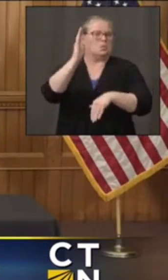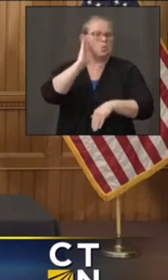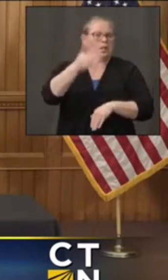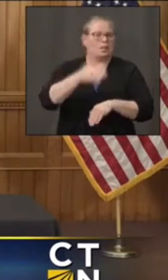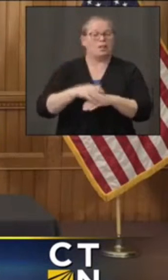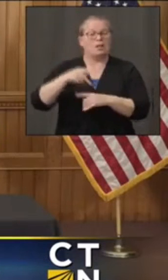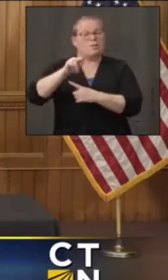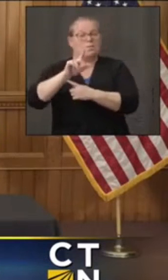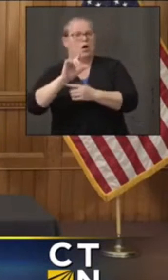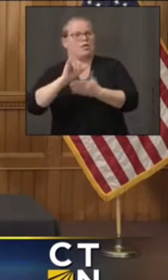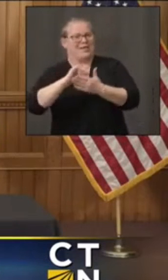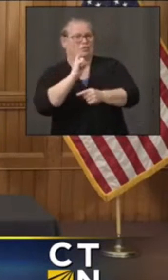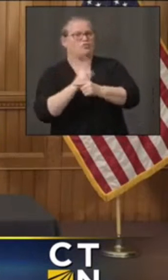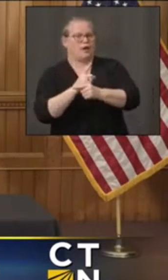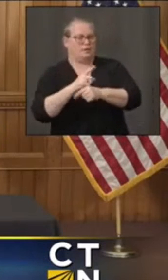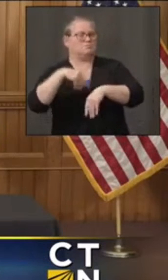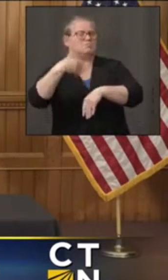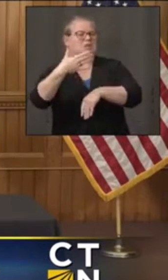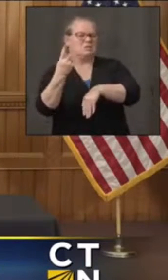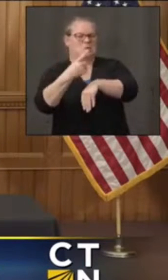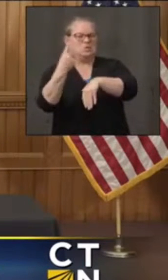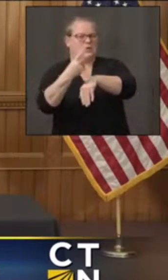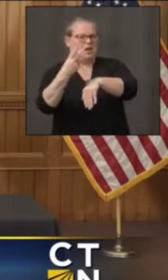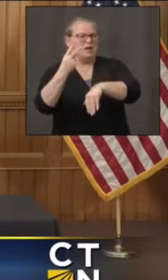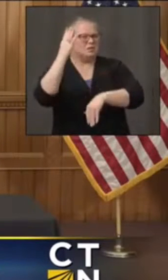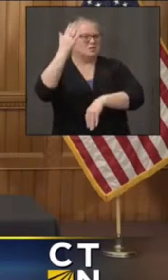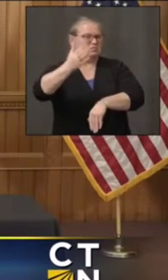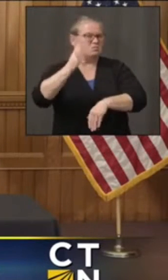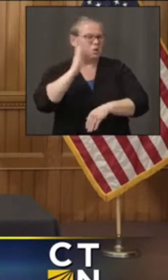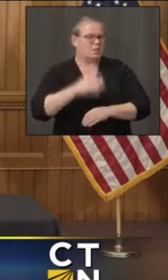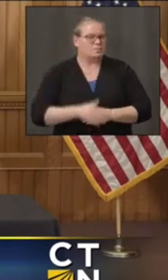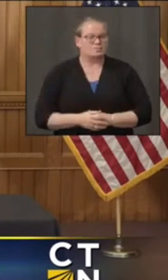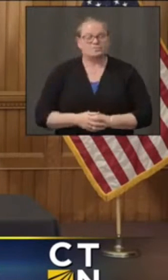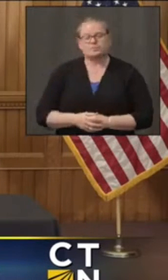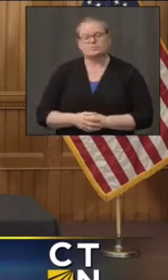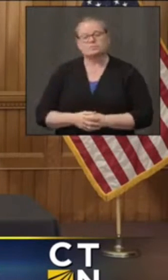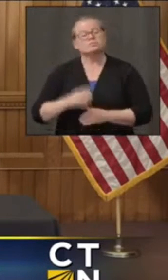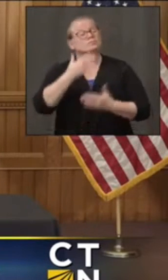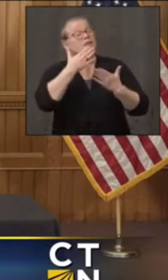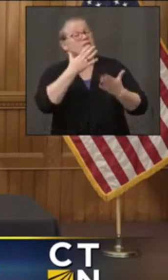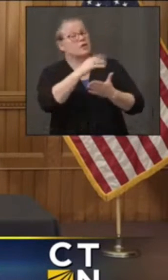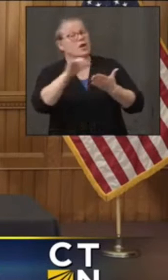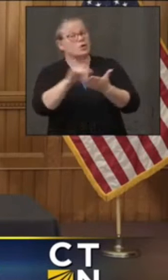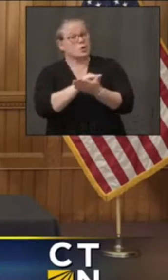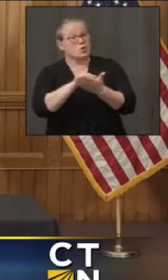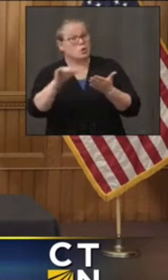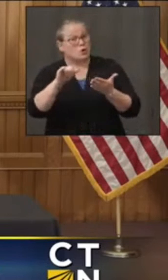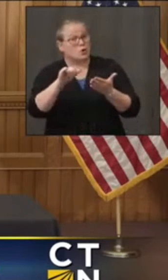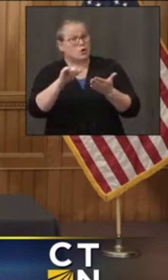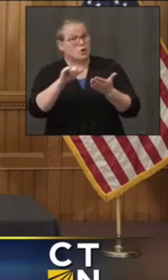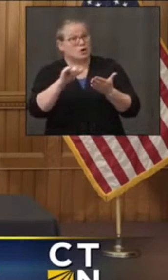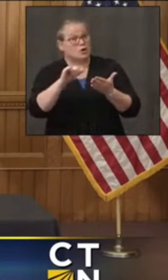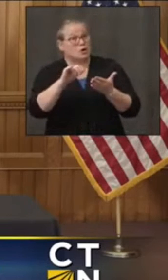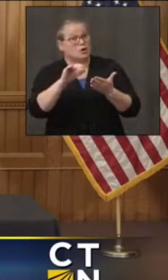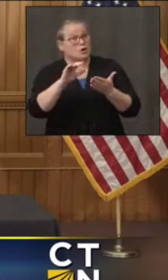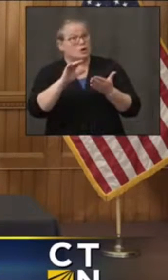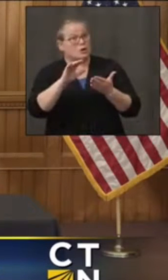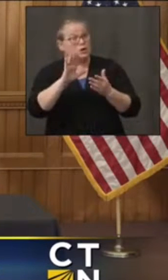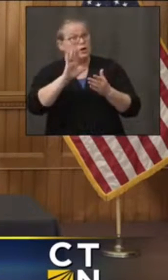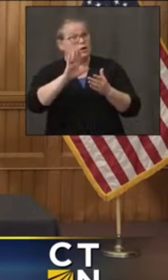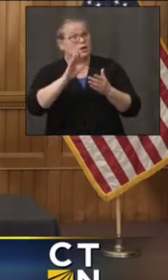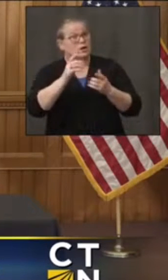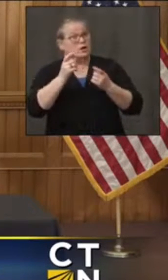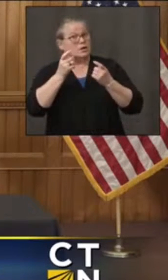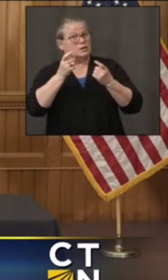Thank you. And in New York State, ski resorts will be able to reopen on November 6th with some